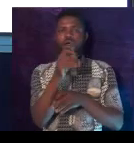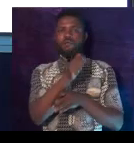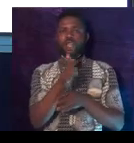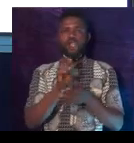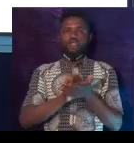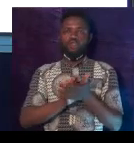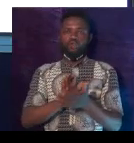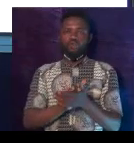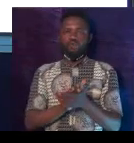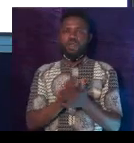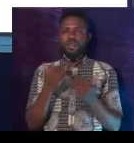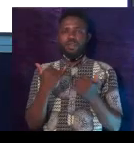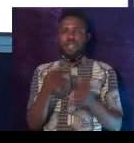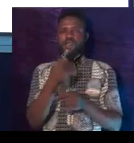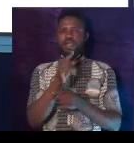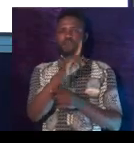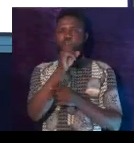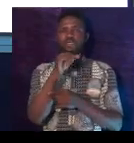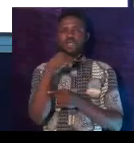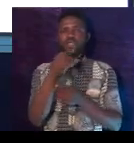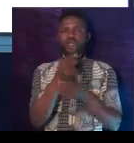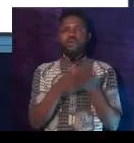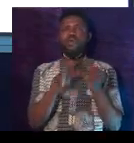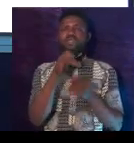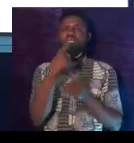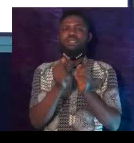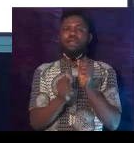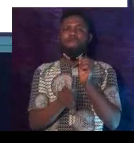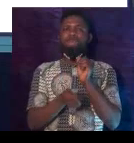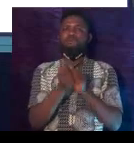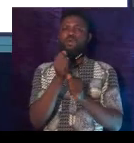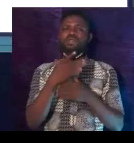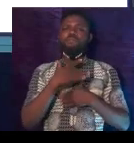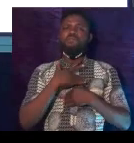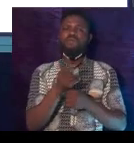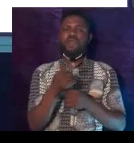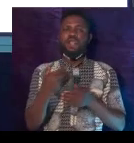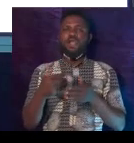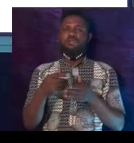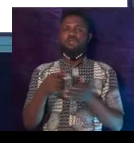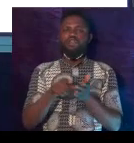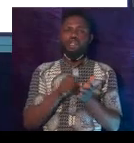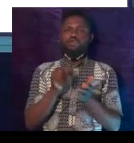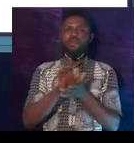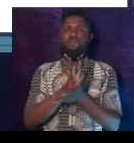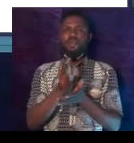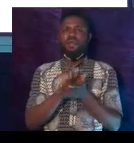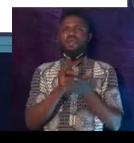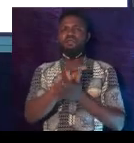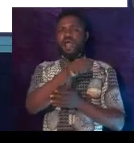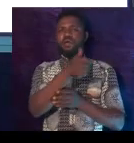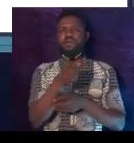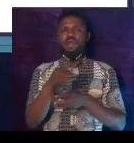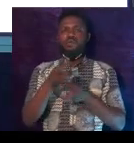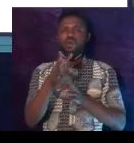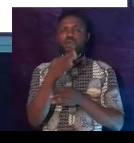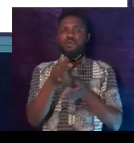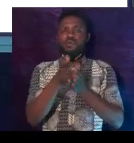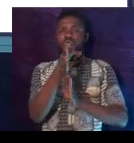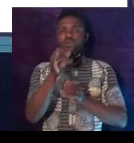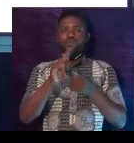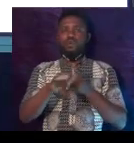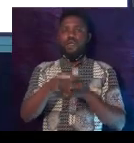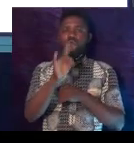teachers of a school. Now, the question says, what is the most preferred newspaper? That is another way of asking